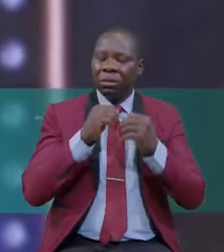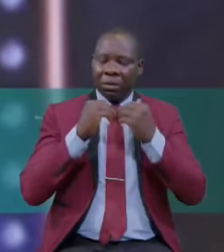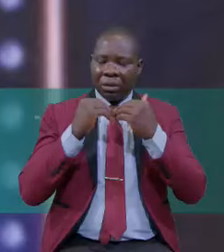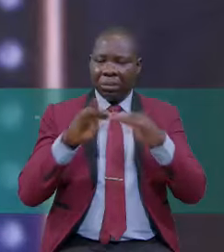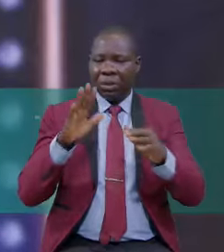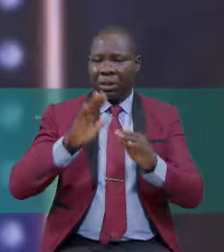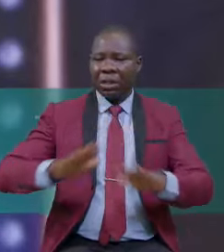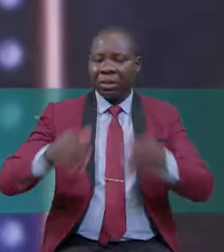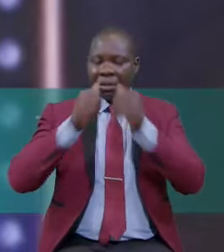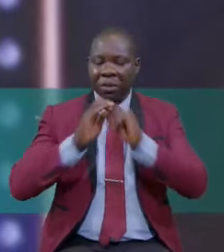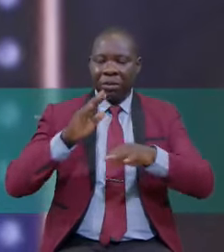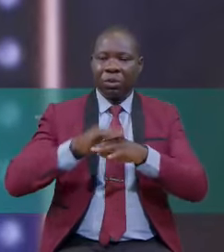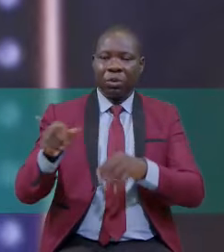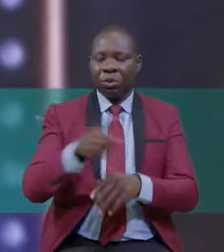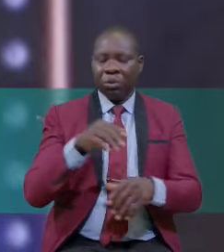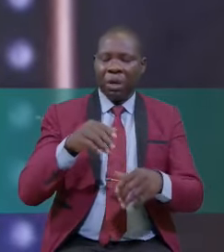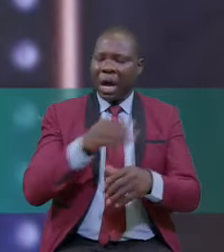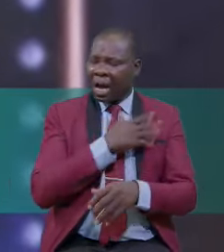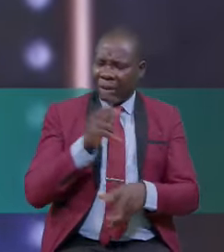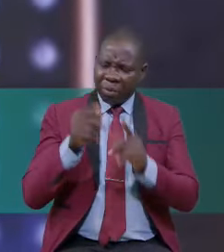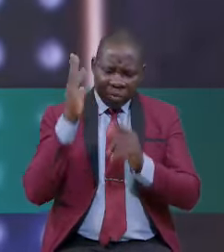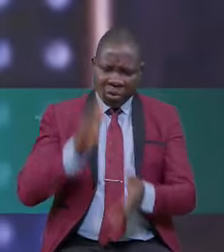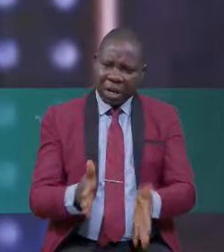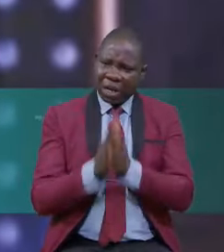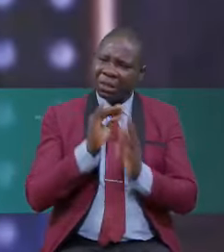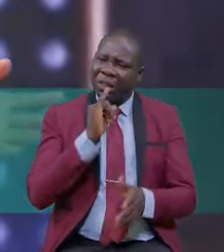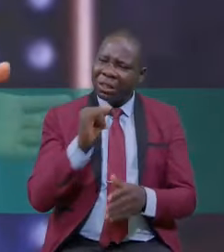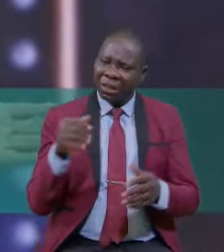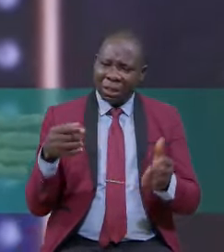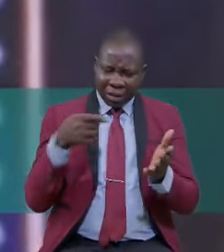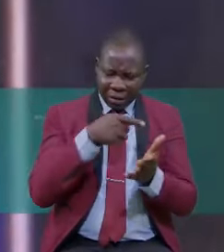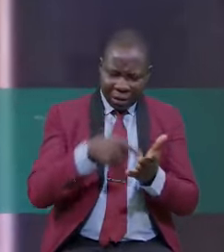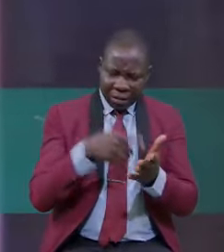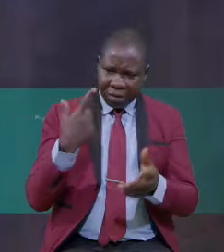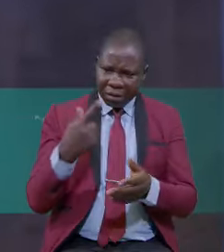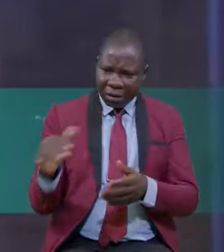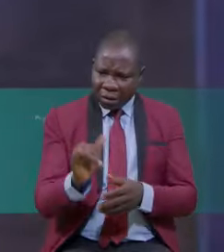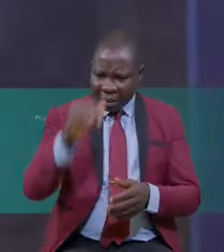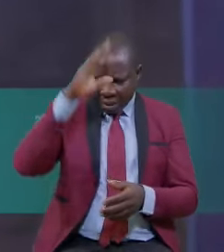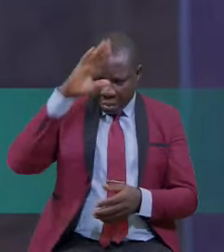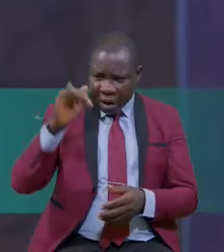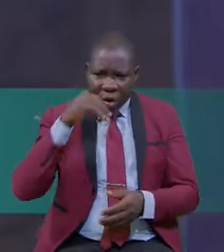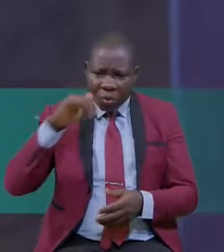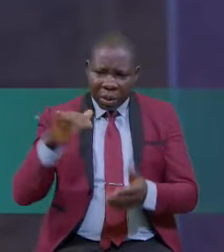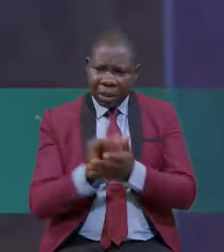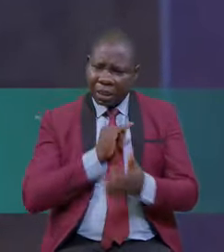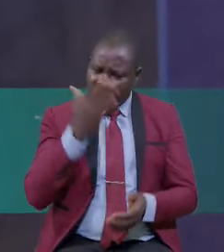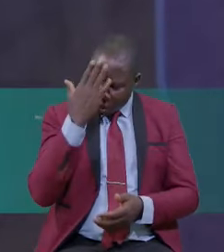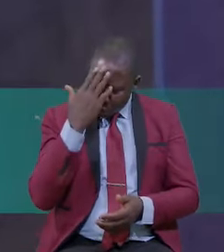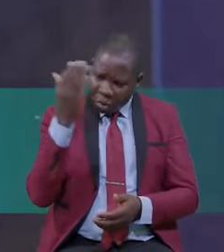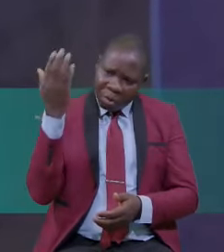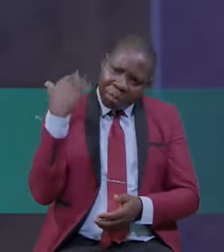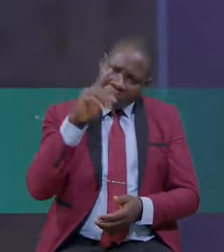was before. Is that the woman I knew before? Yes, I'm the same woman, but I'm not like I was before. This